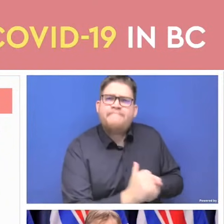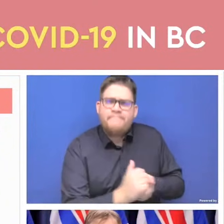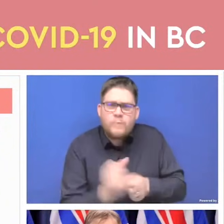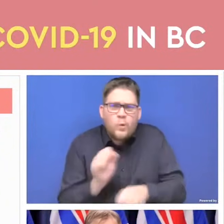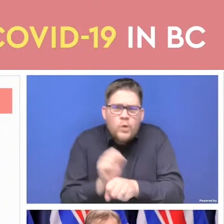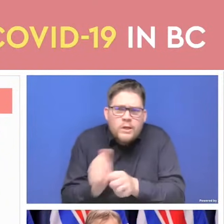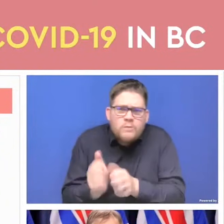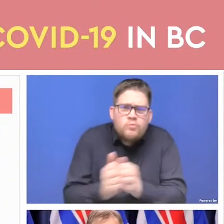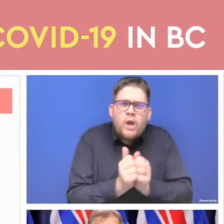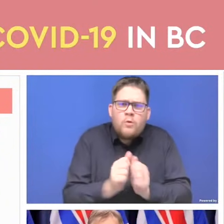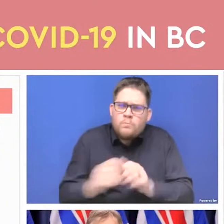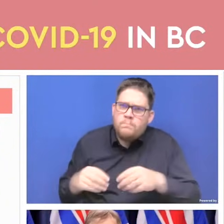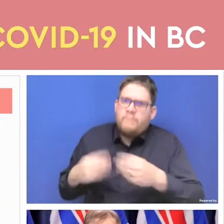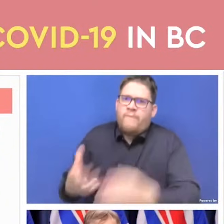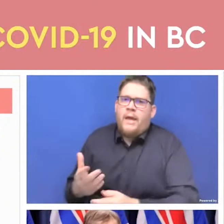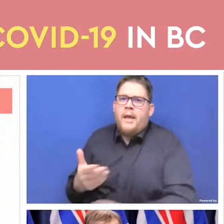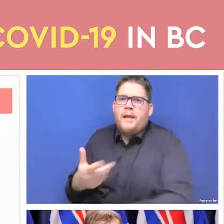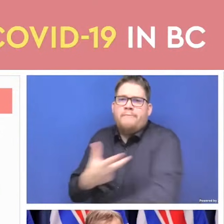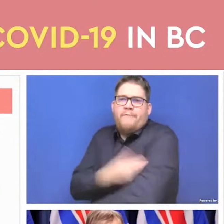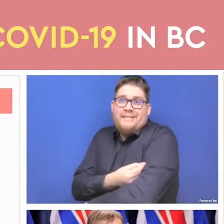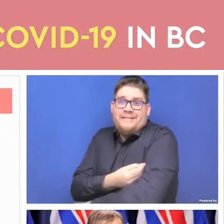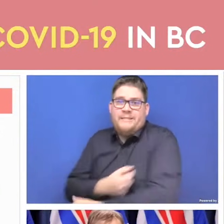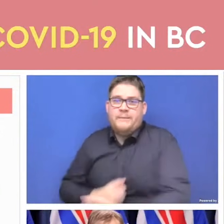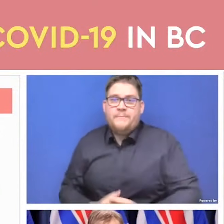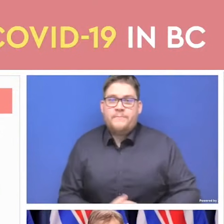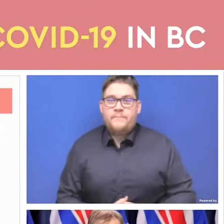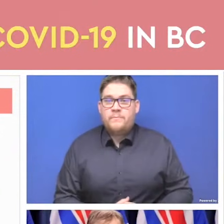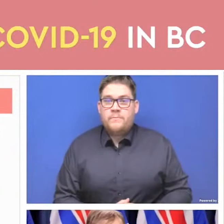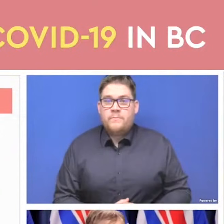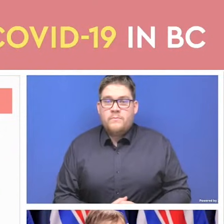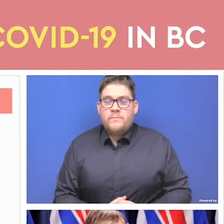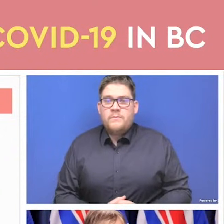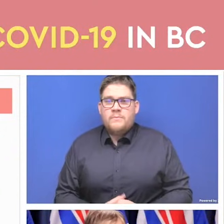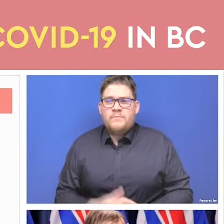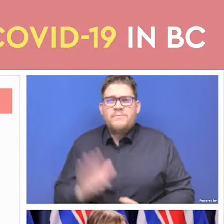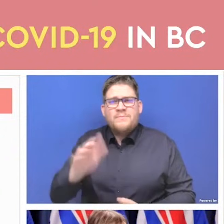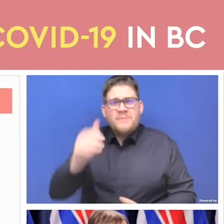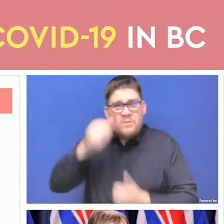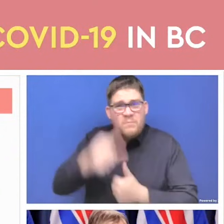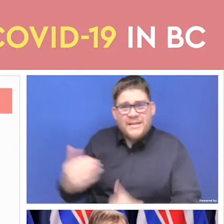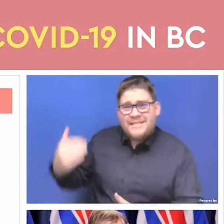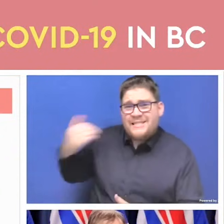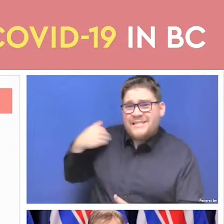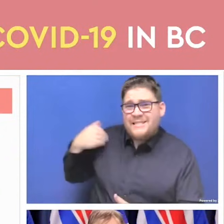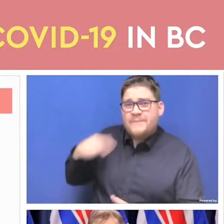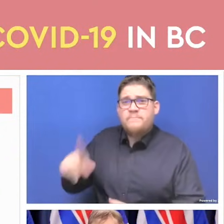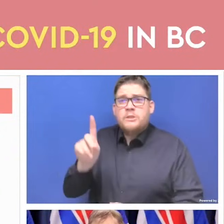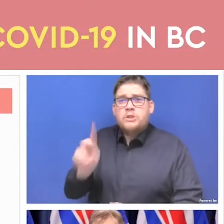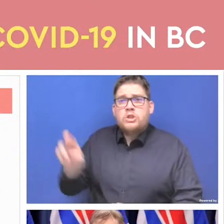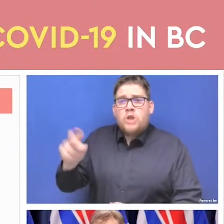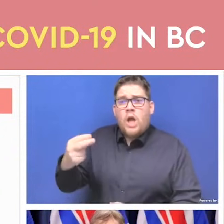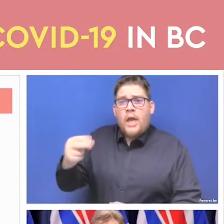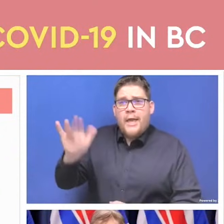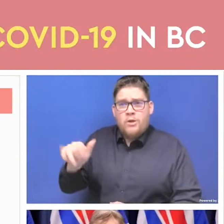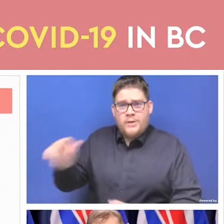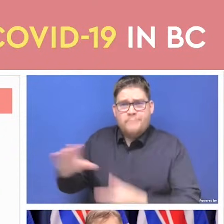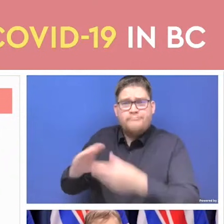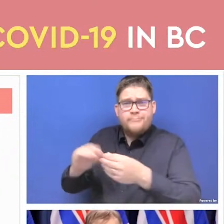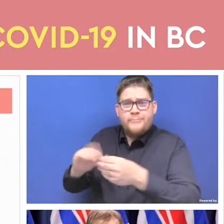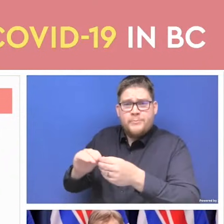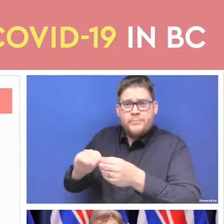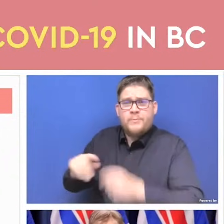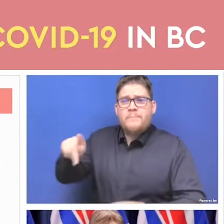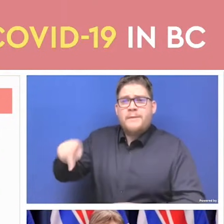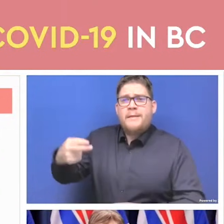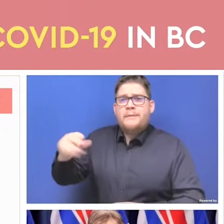And finally, Dr. Henry, you'll remember way back, through a PHO order, actually allowed a number